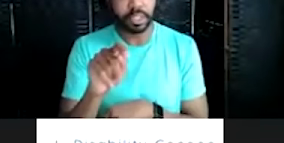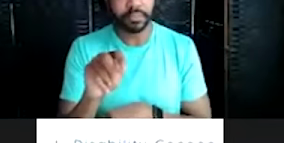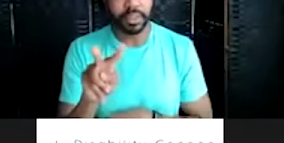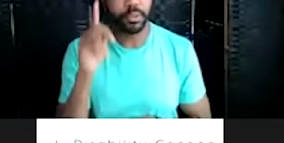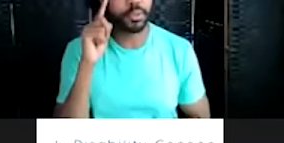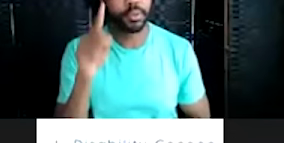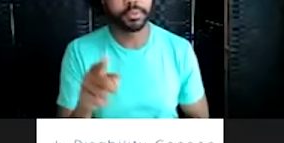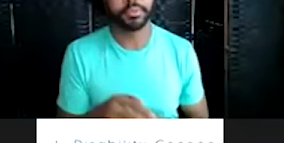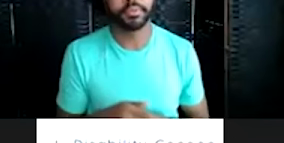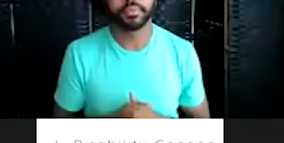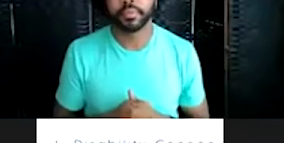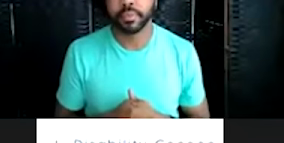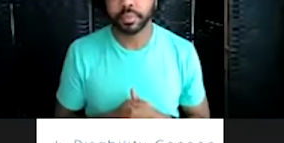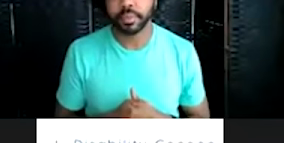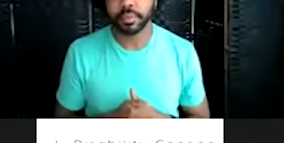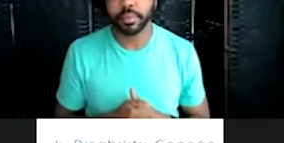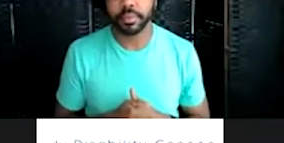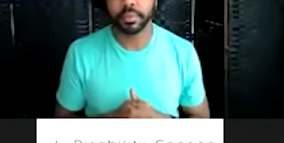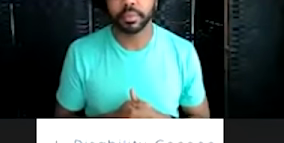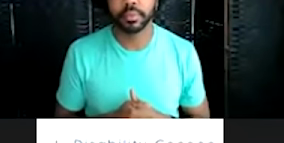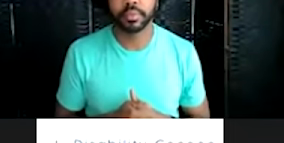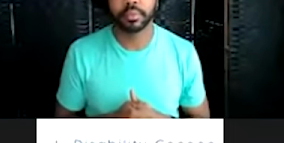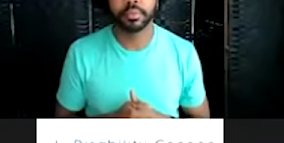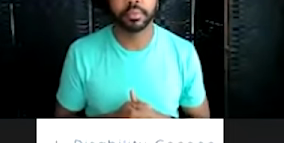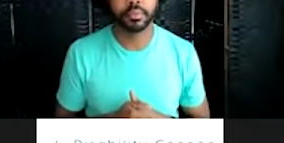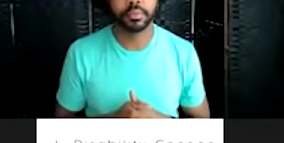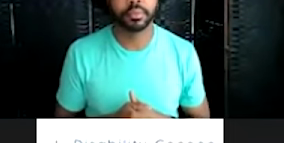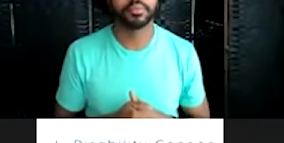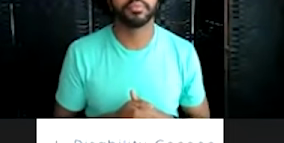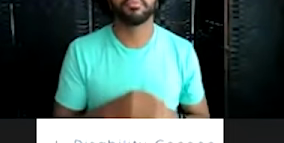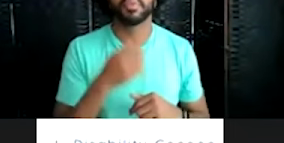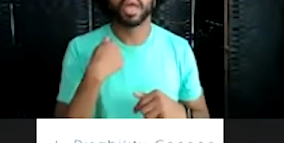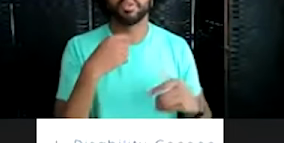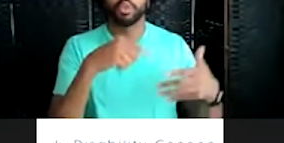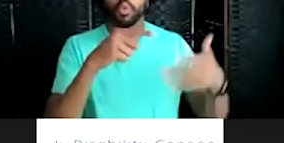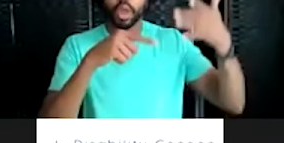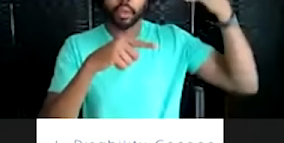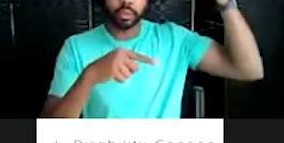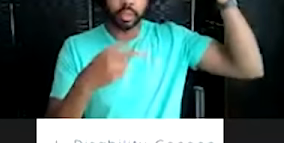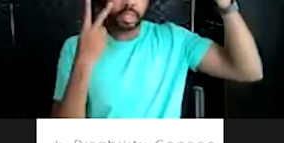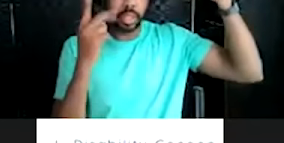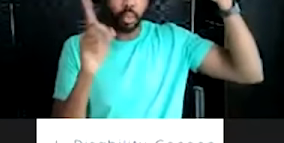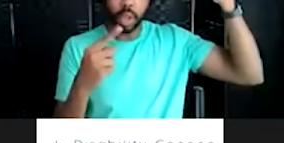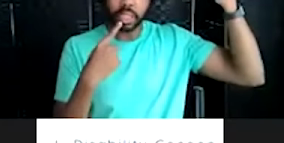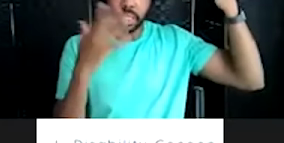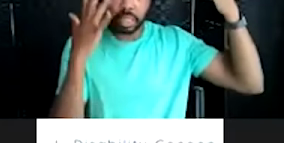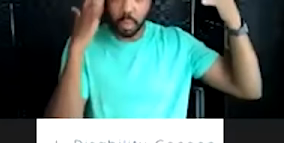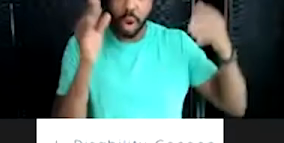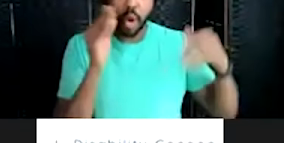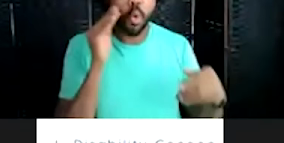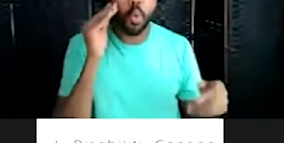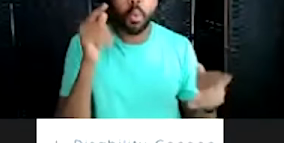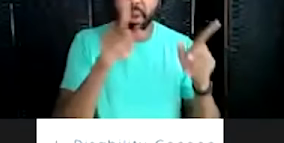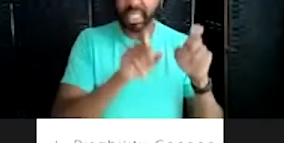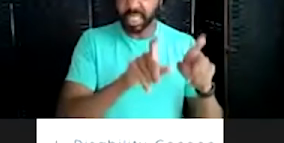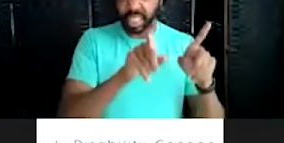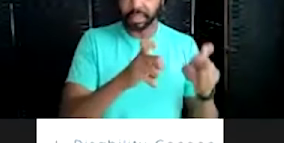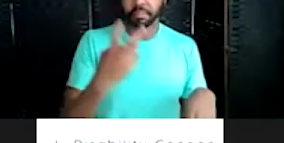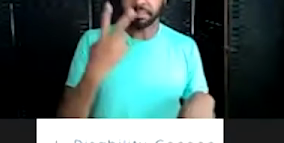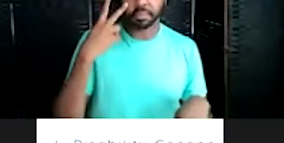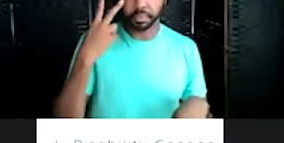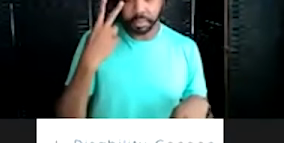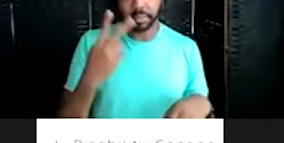this instance, we're actually just going to go down here to Smart Home. I'm going to tap Smart Home, and then I'm going